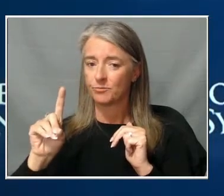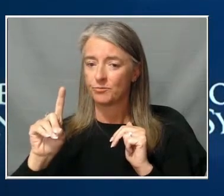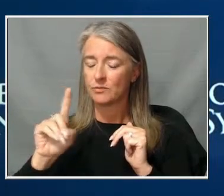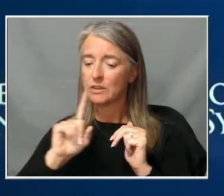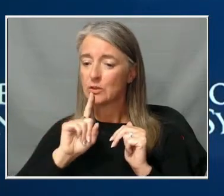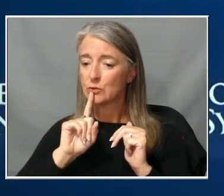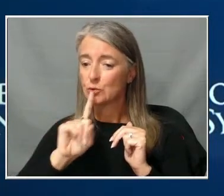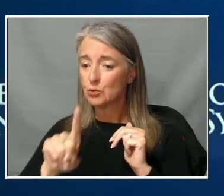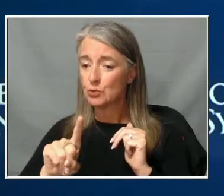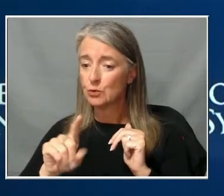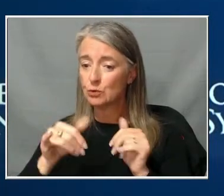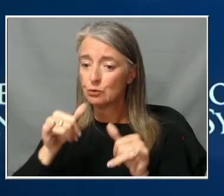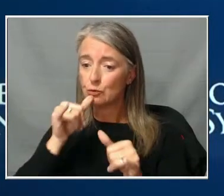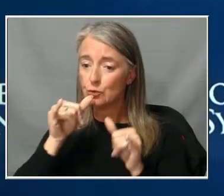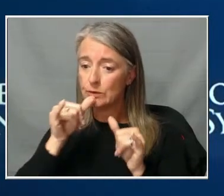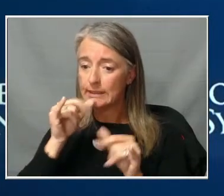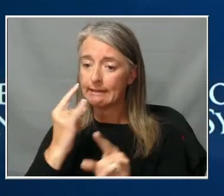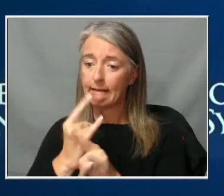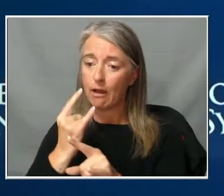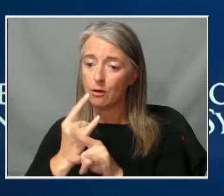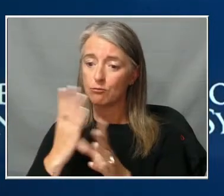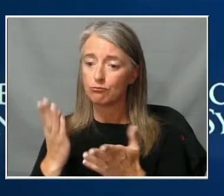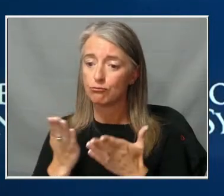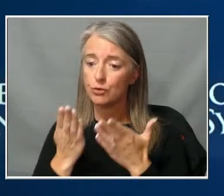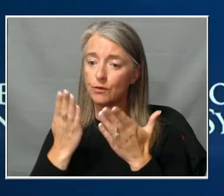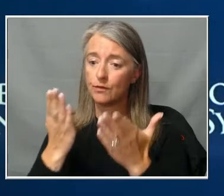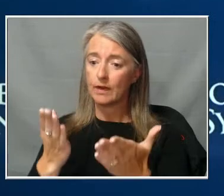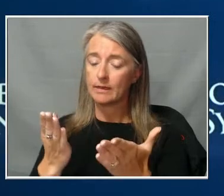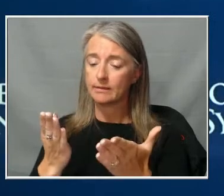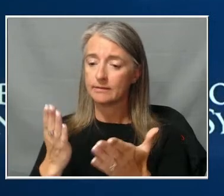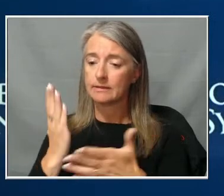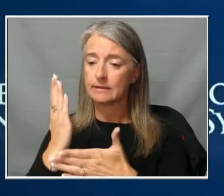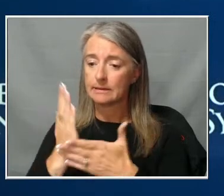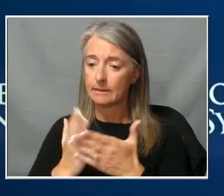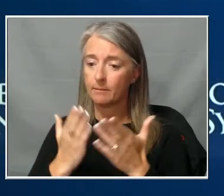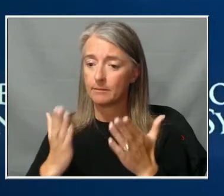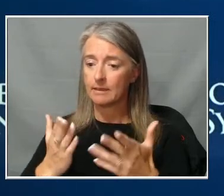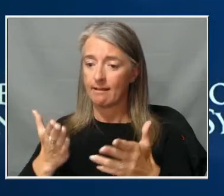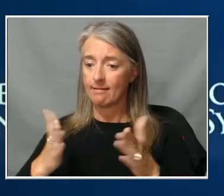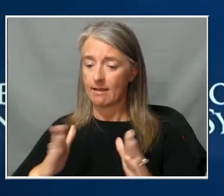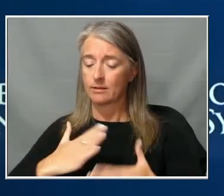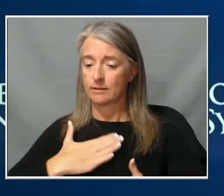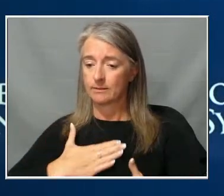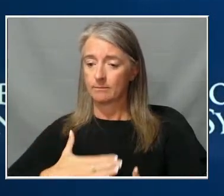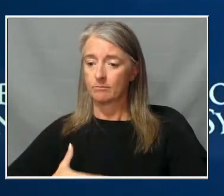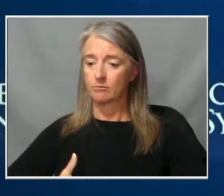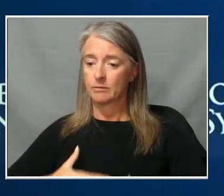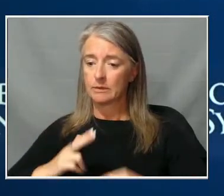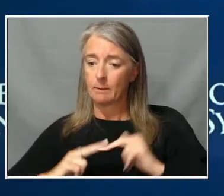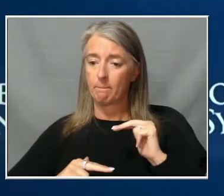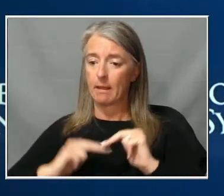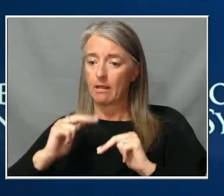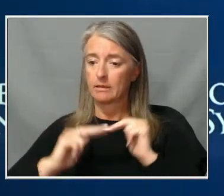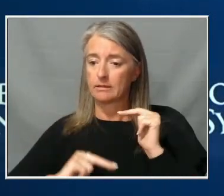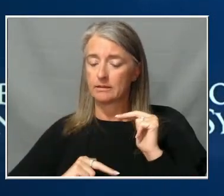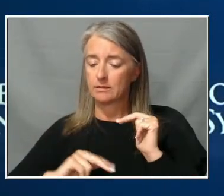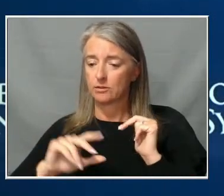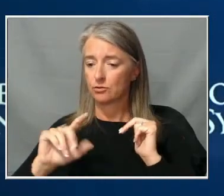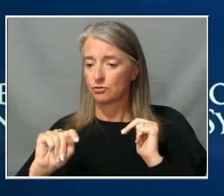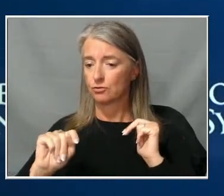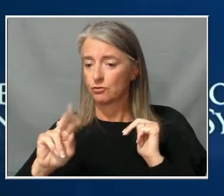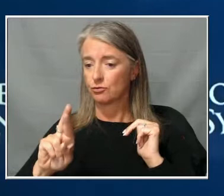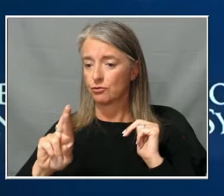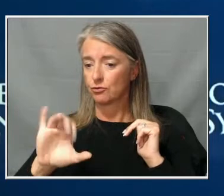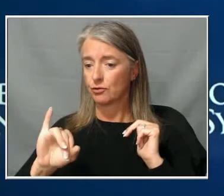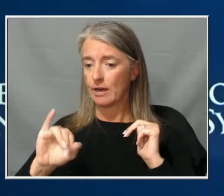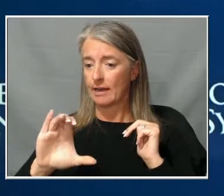that drinking alcohol provides the substrate that allows the body to build up triglycerides. And